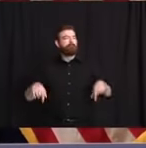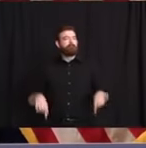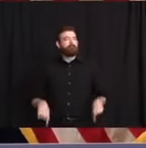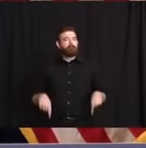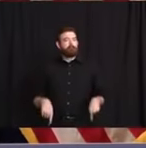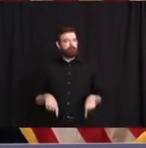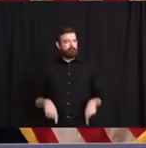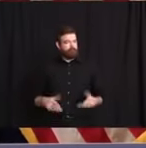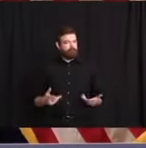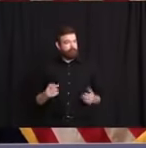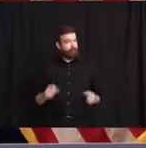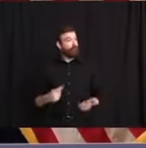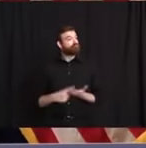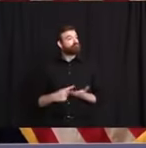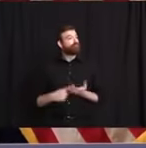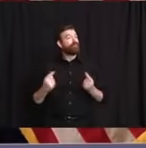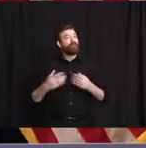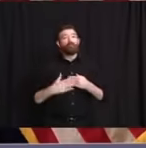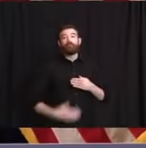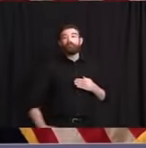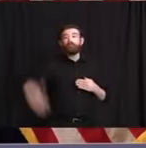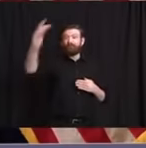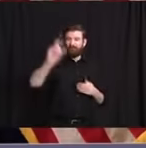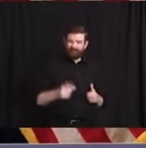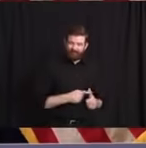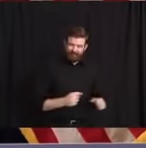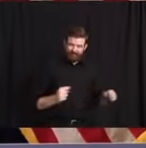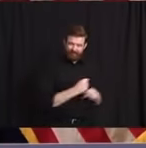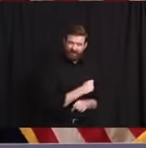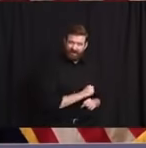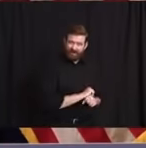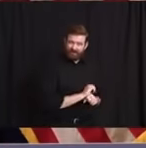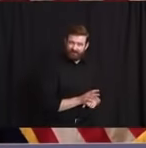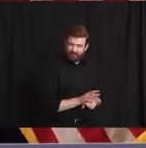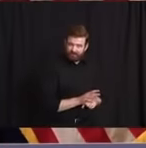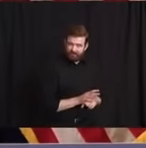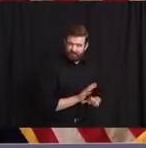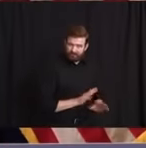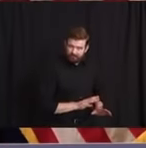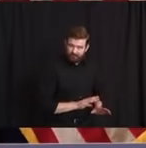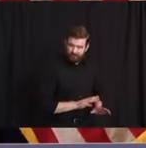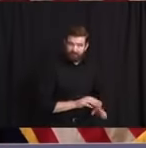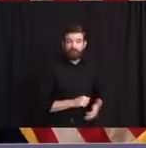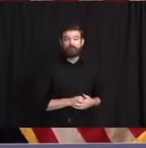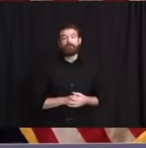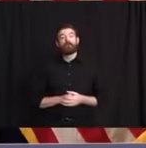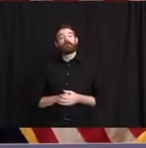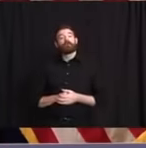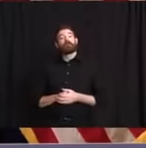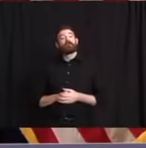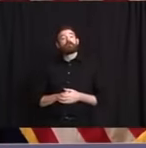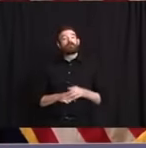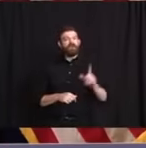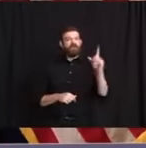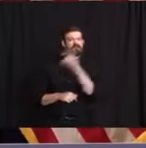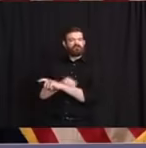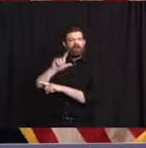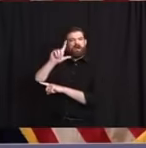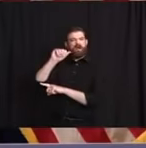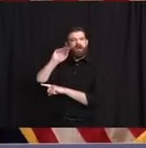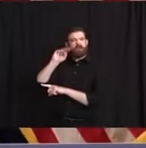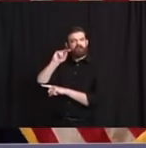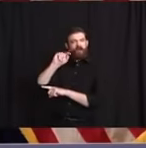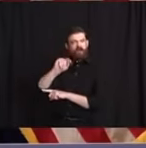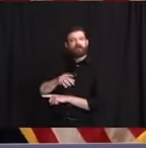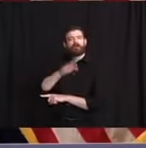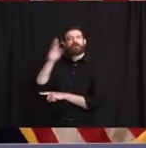out, I think then we can maybe even have Lamont and Zakiya with us if we want to do that. I'll leave it to Mahan and Matt and others here on